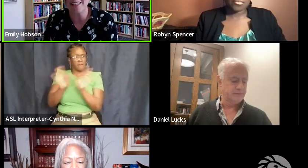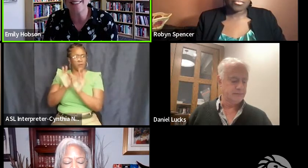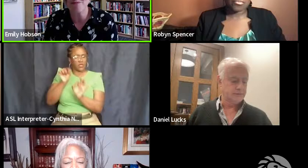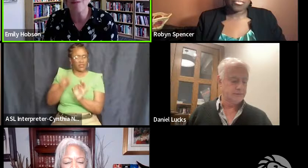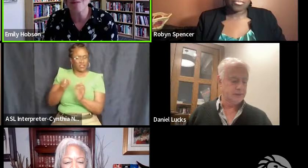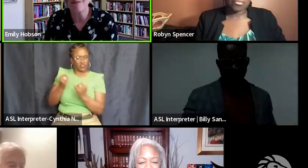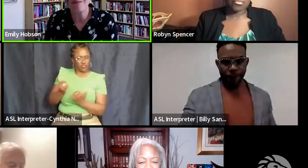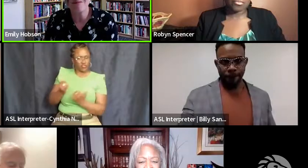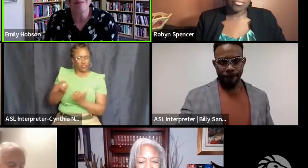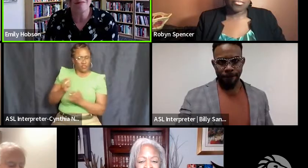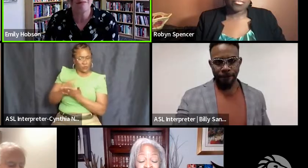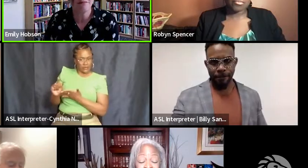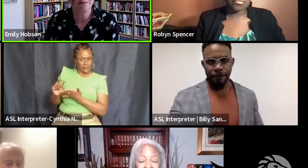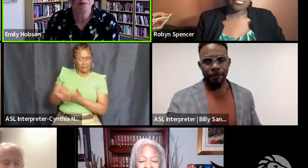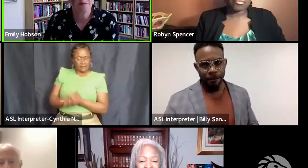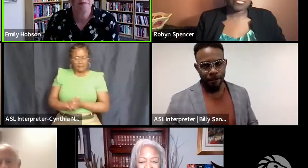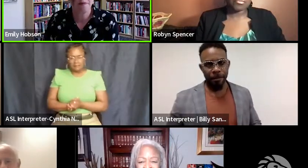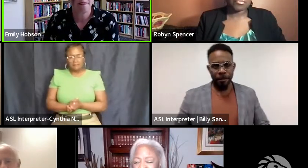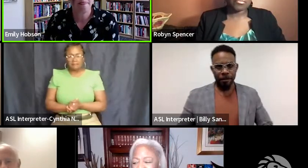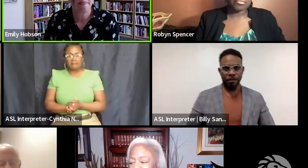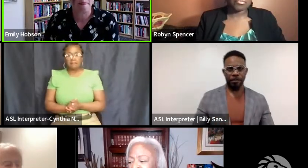current week.